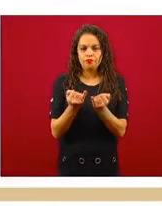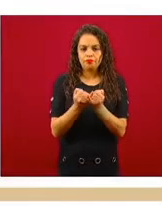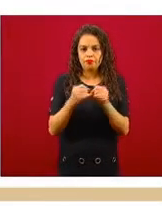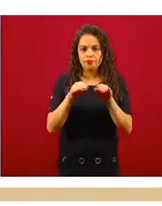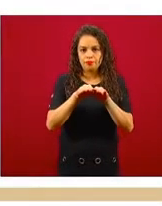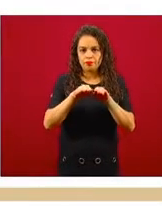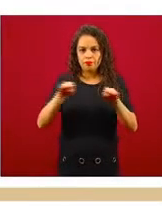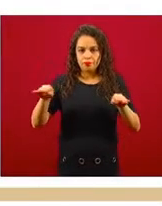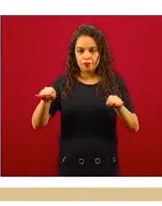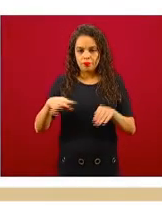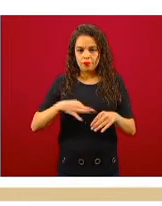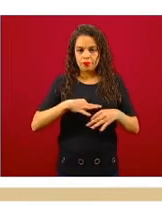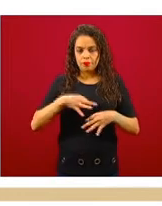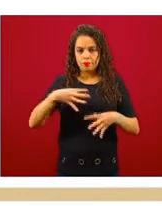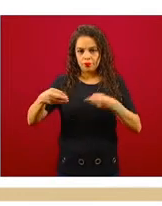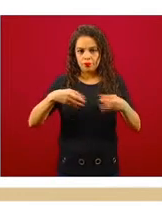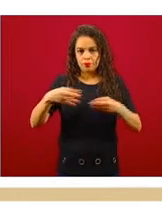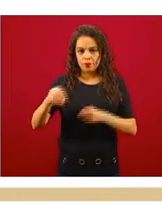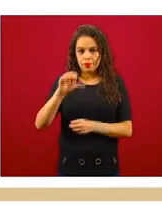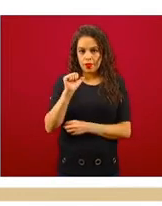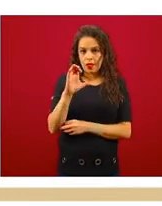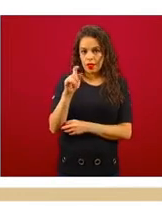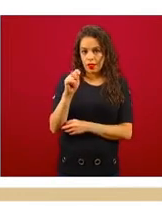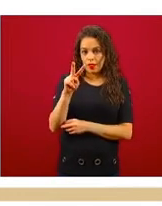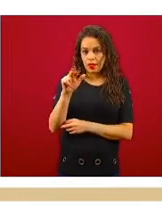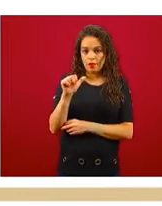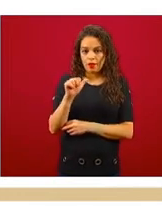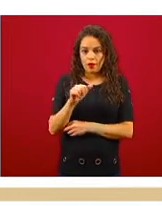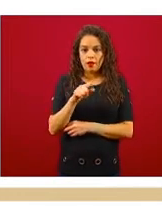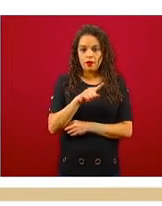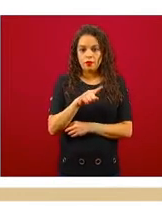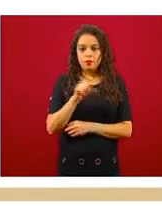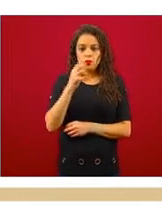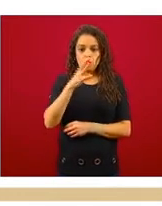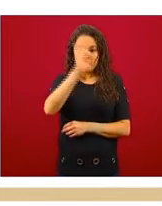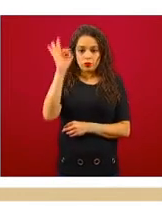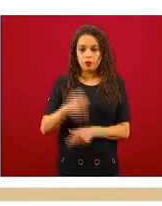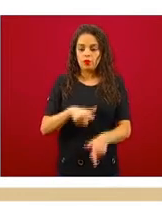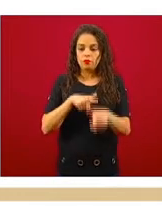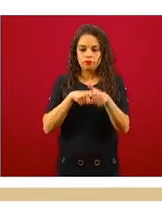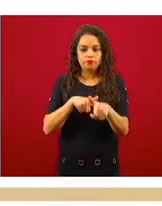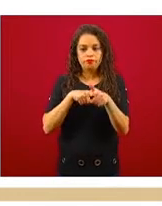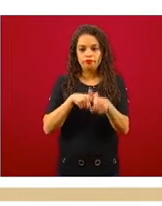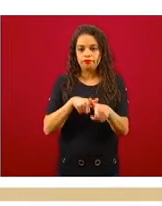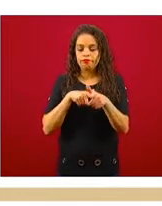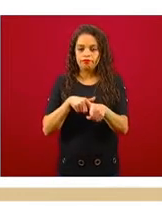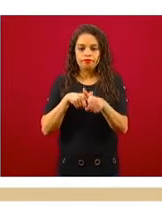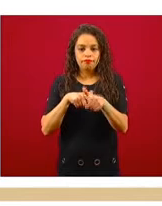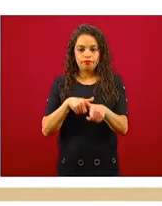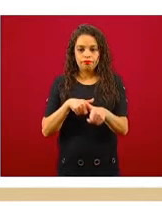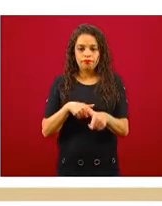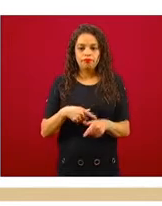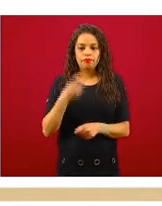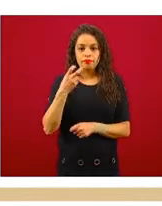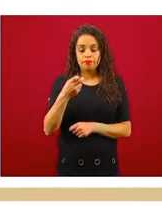picture. The proportions are about the same for the active epidemic.